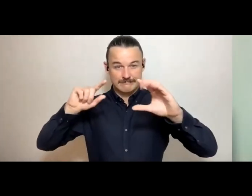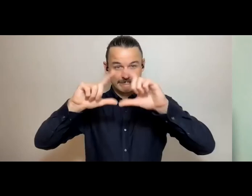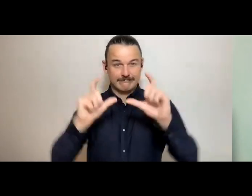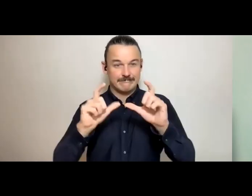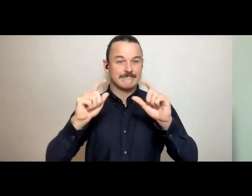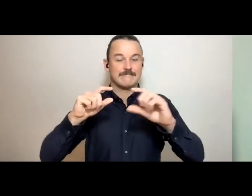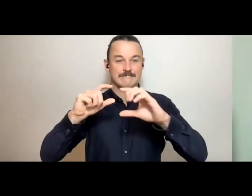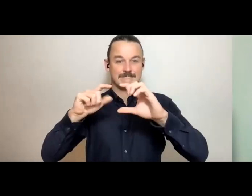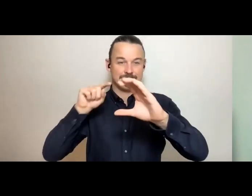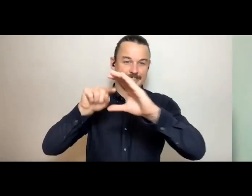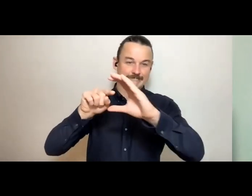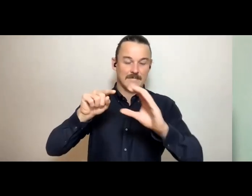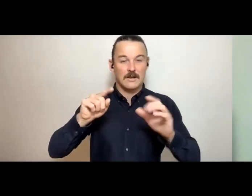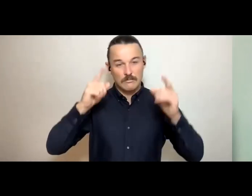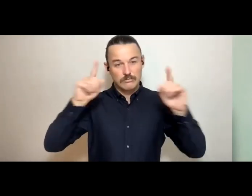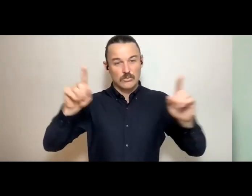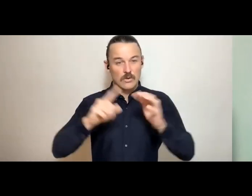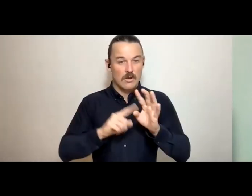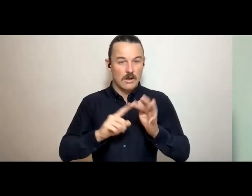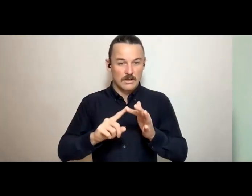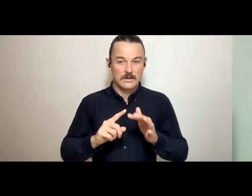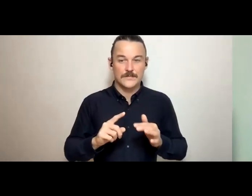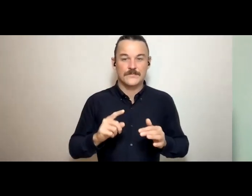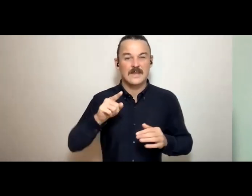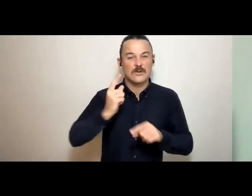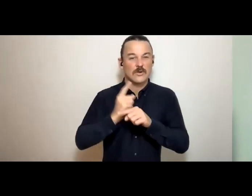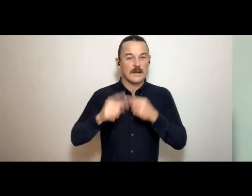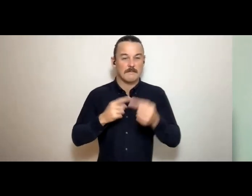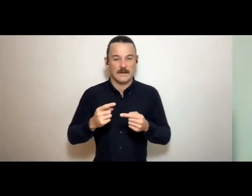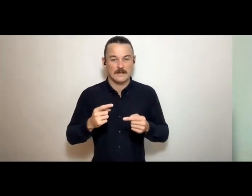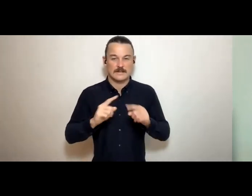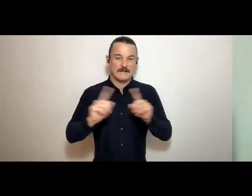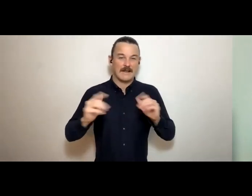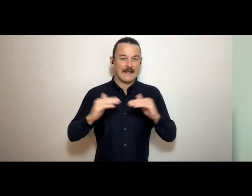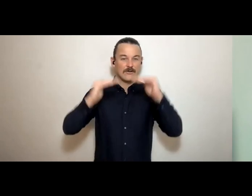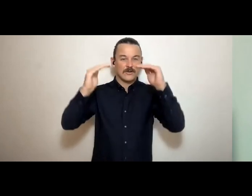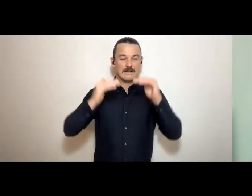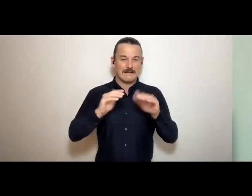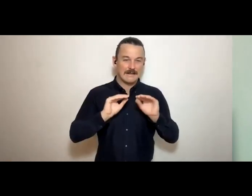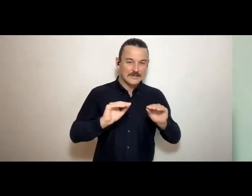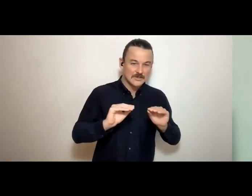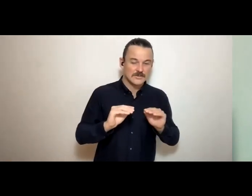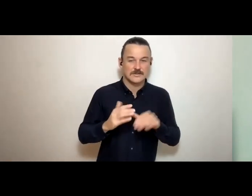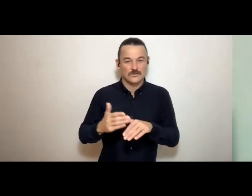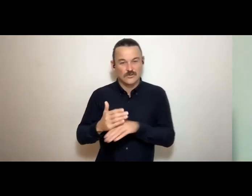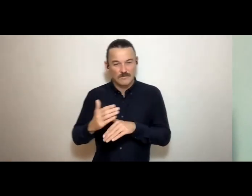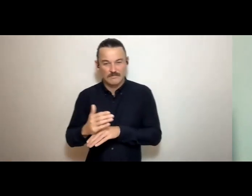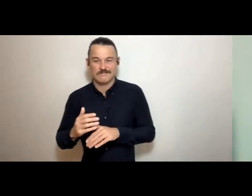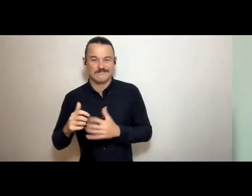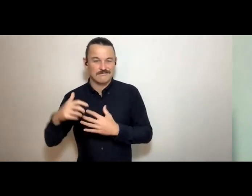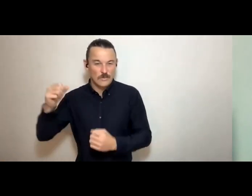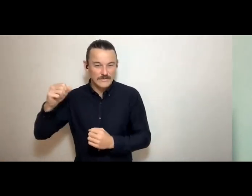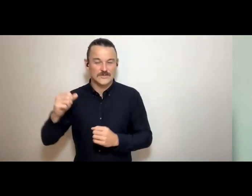jobs, and thinking about how you can embed. So social science can be, and whatever level of qualifications you are thinking